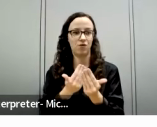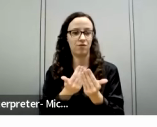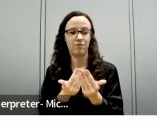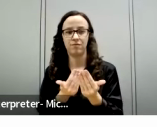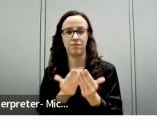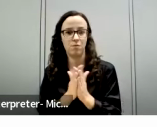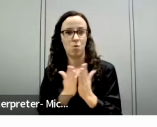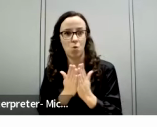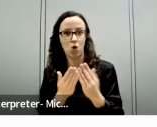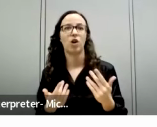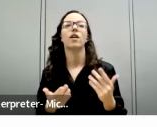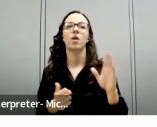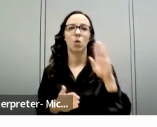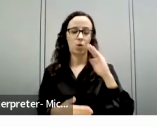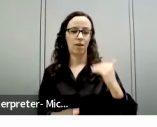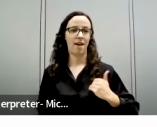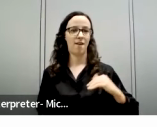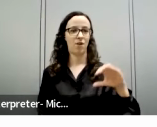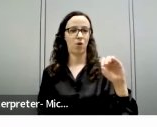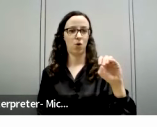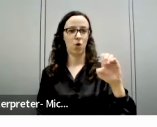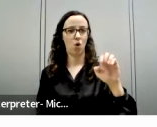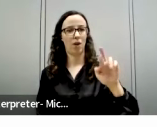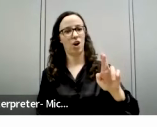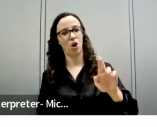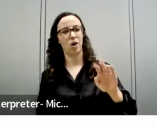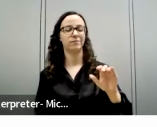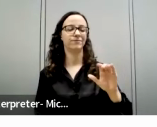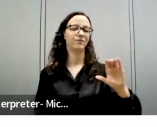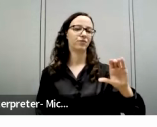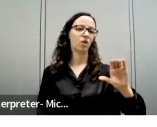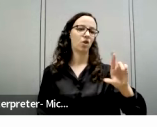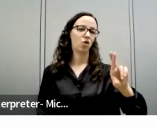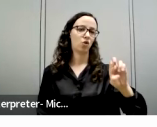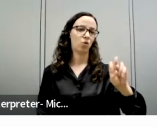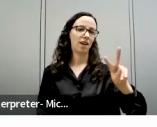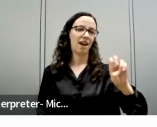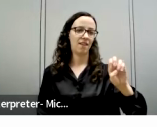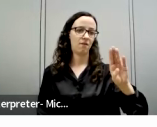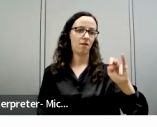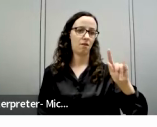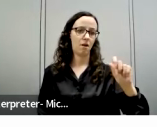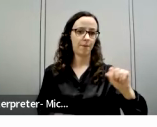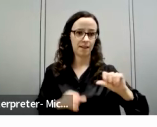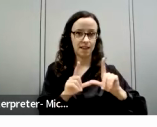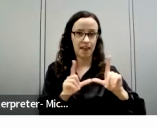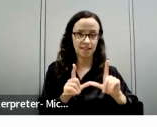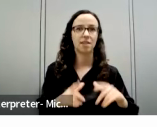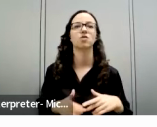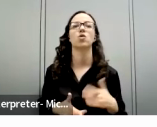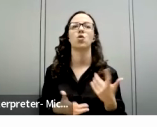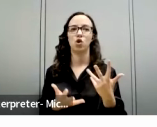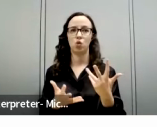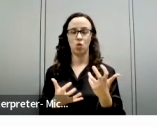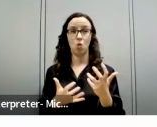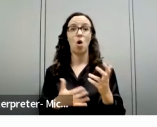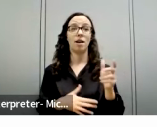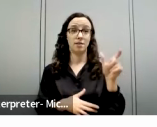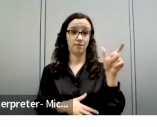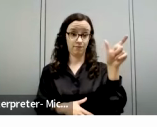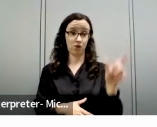it has one of these OER licenses or Creative Commons licenses. And then you would just want to make sure you're choosing a license up here that's compatible. This would be